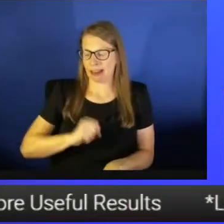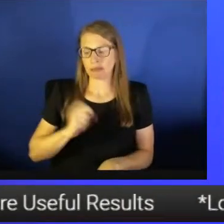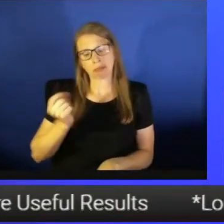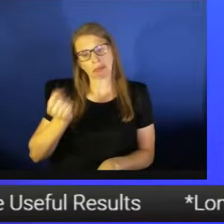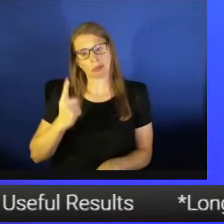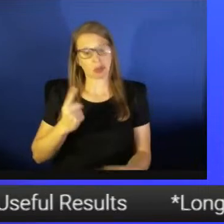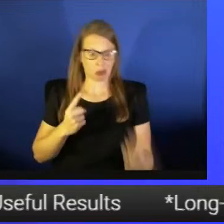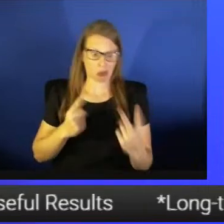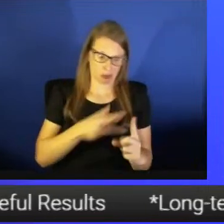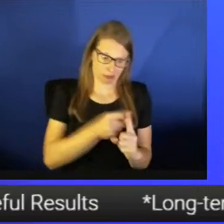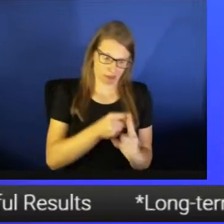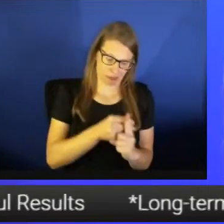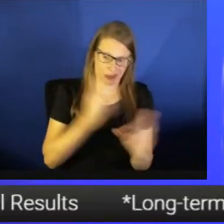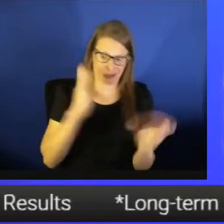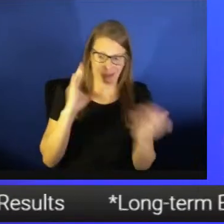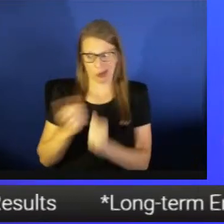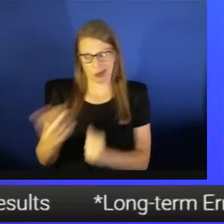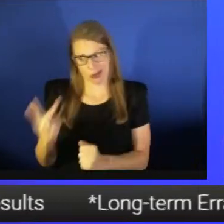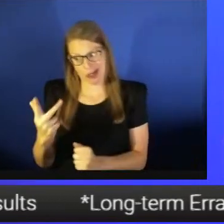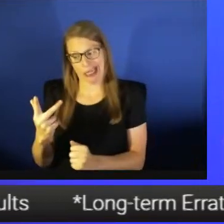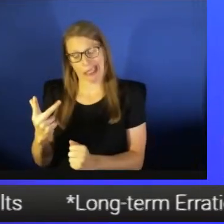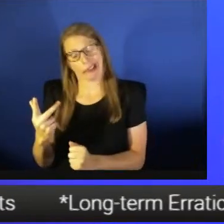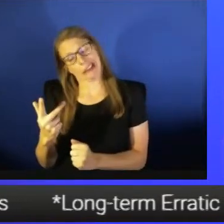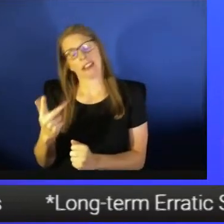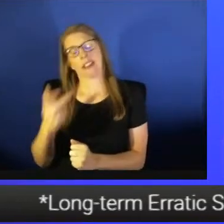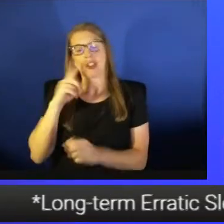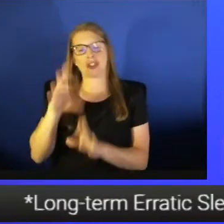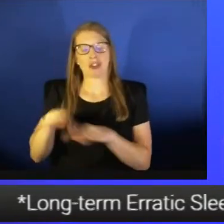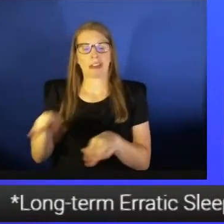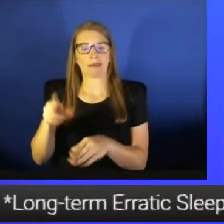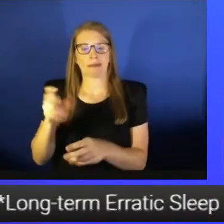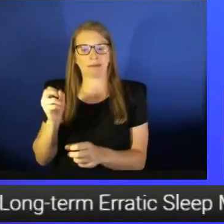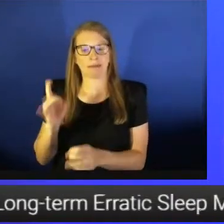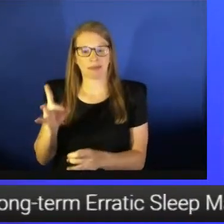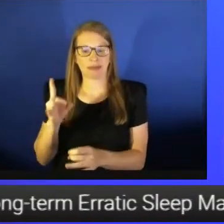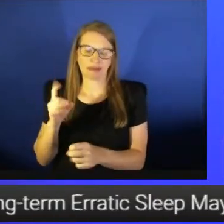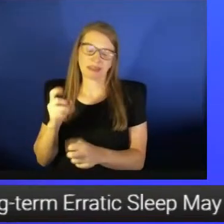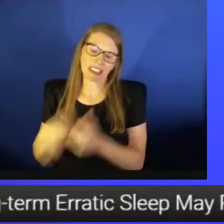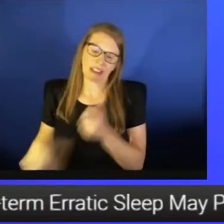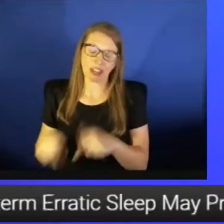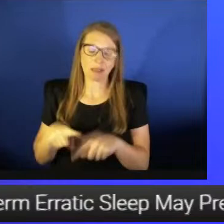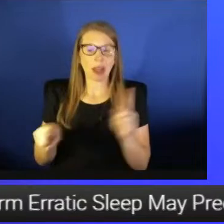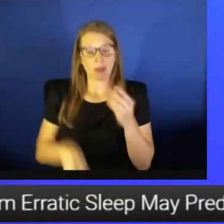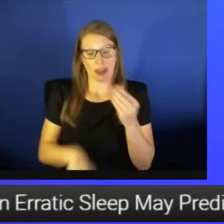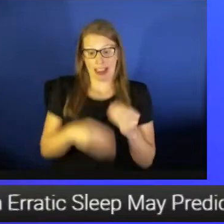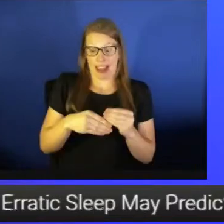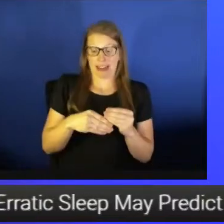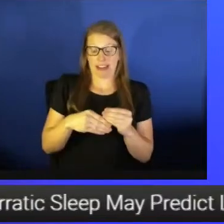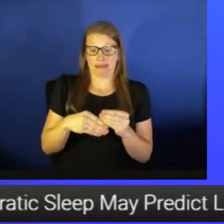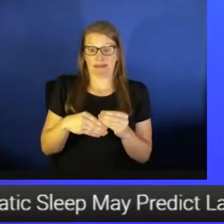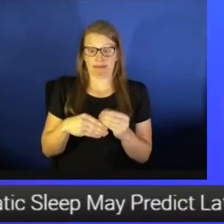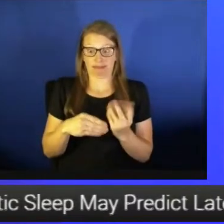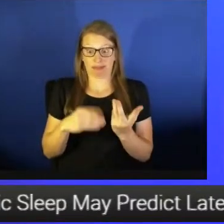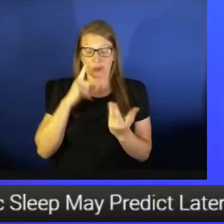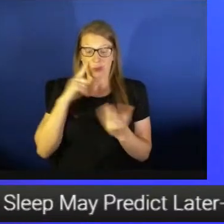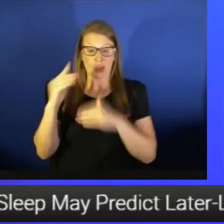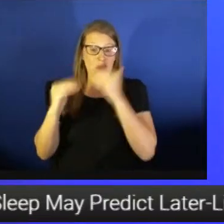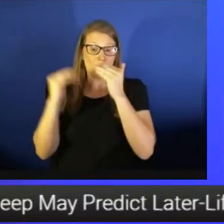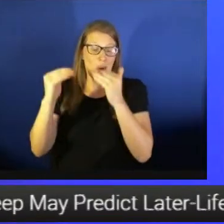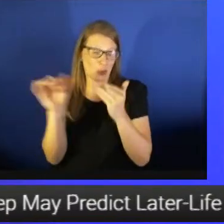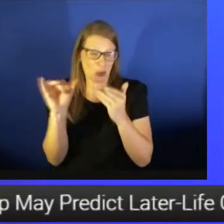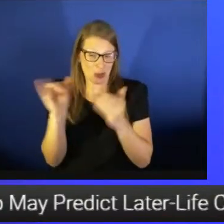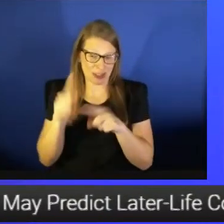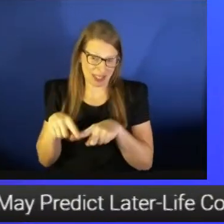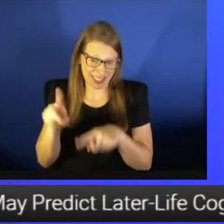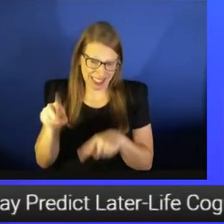2-dose vaccination. However, we have added extra doses onto the adults depending on the data. I think the thing that